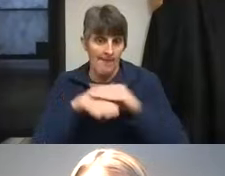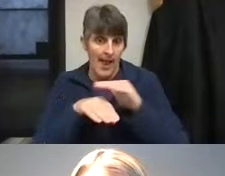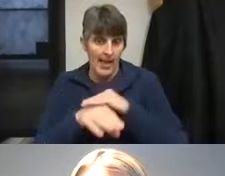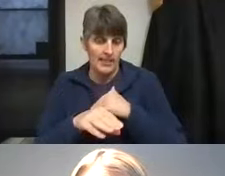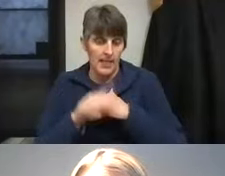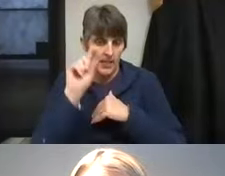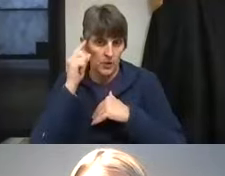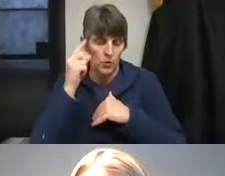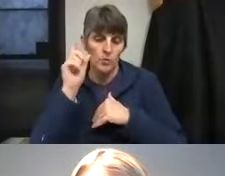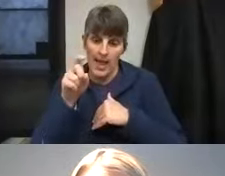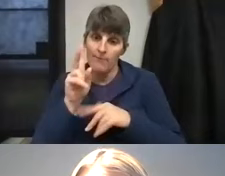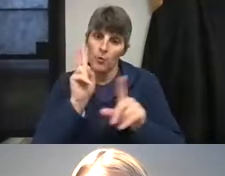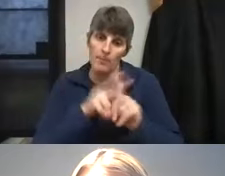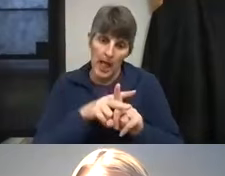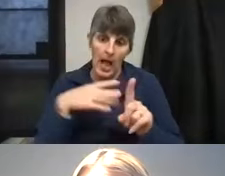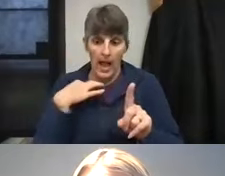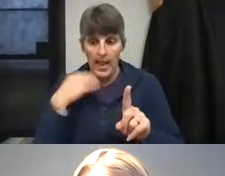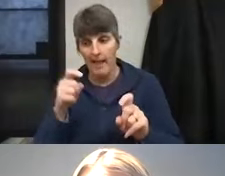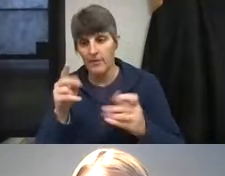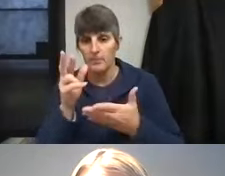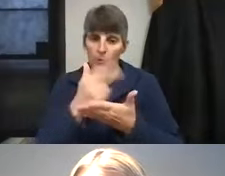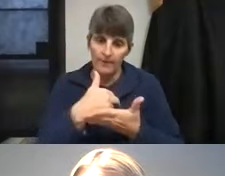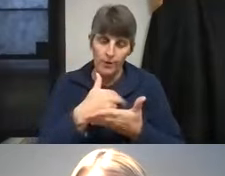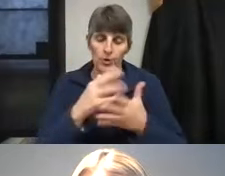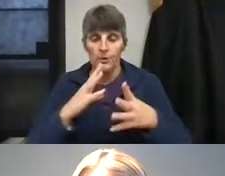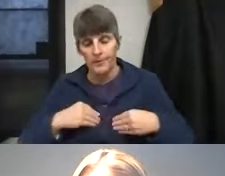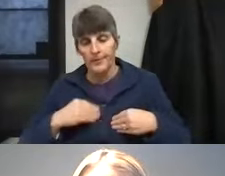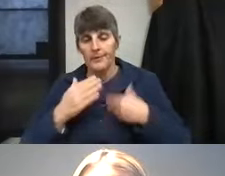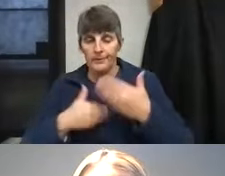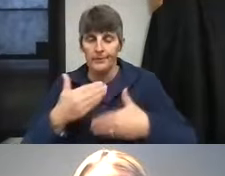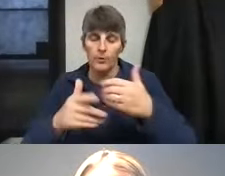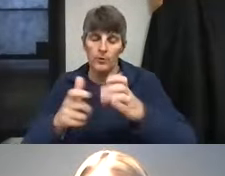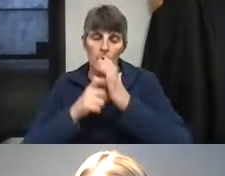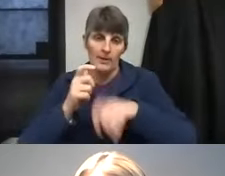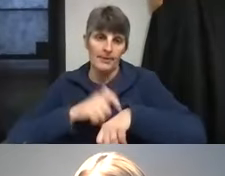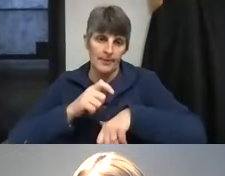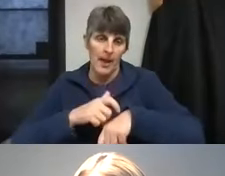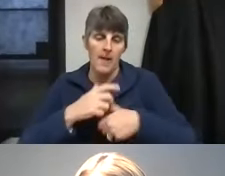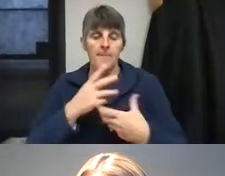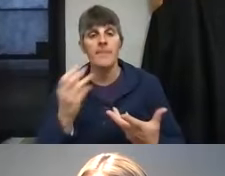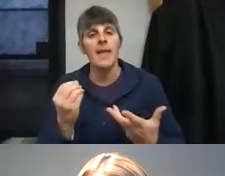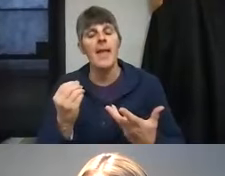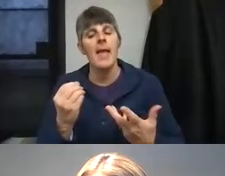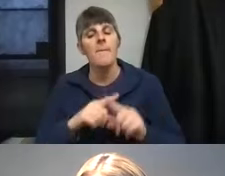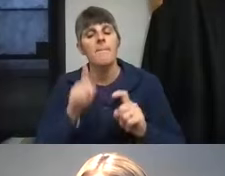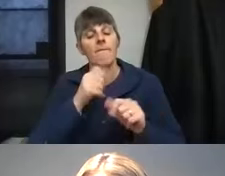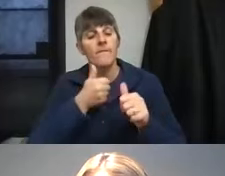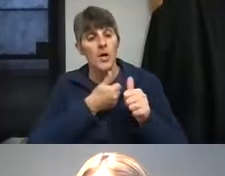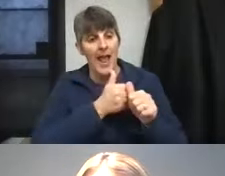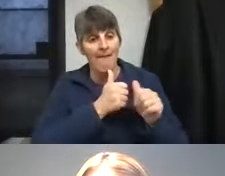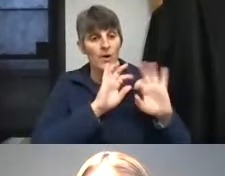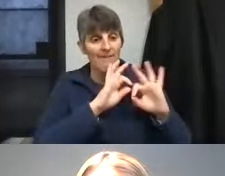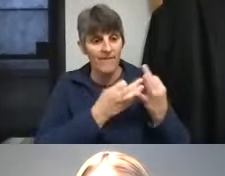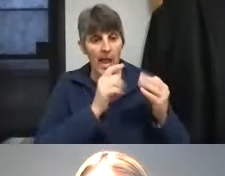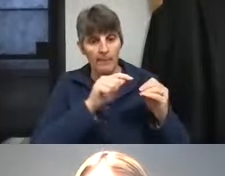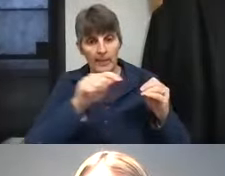to, you have to apply, it has to be reviewed, it takes some time. So, but for every family, you know, as